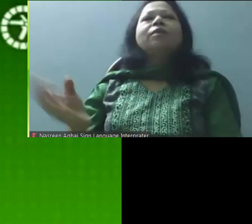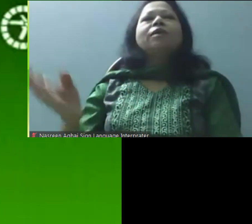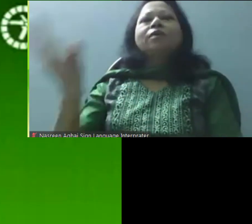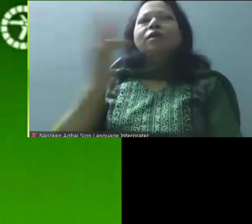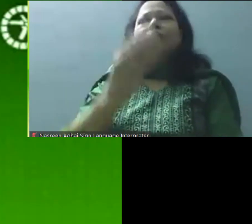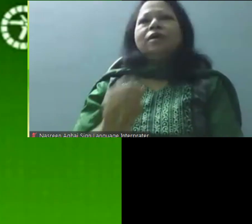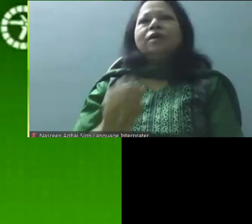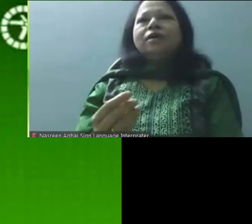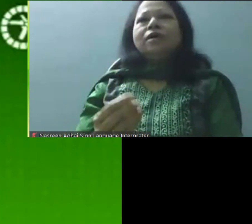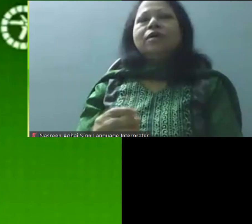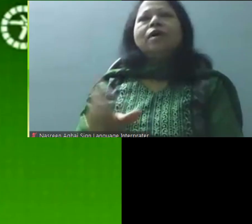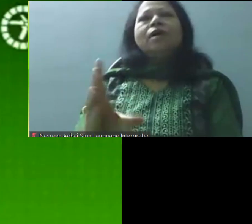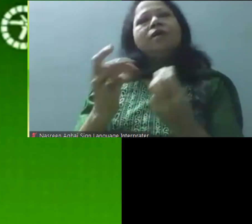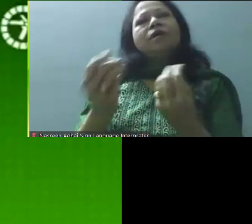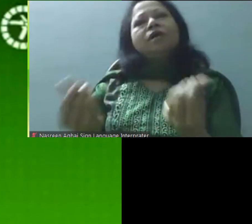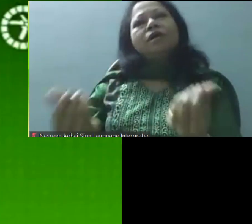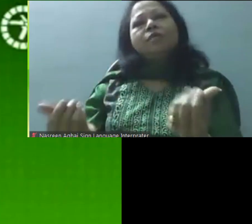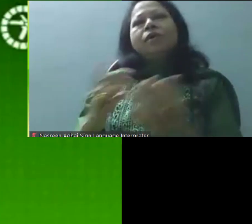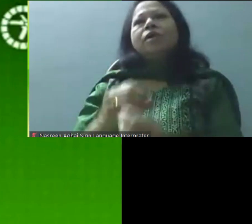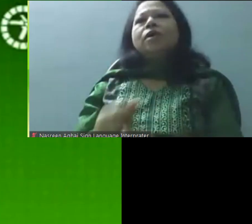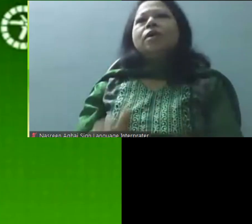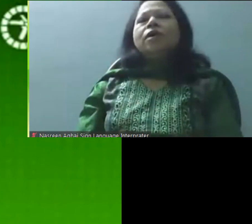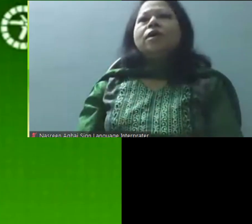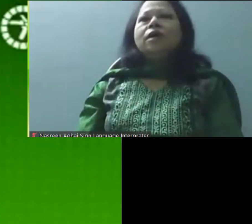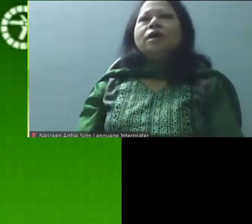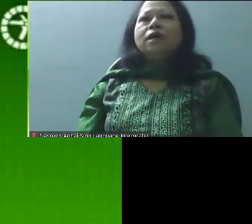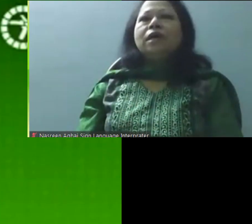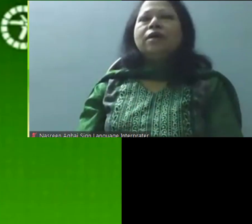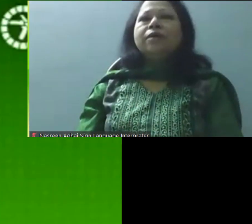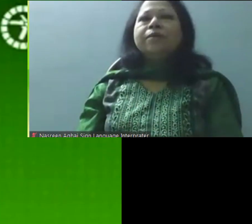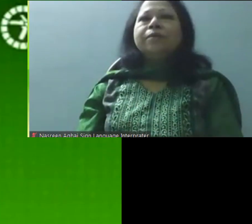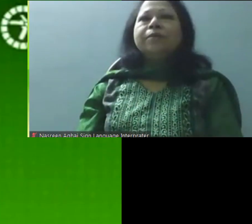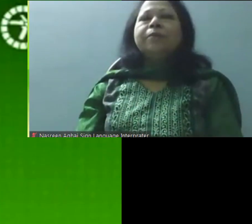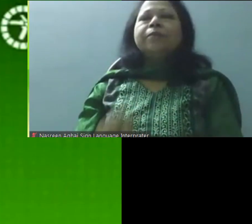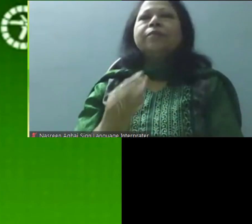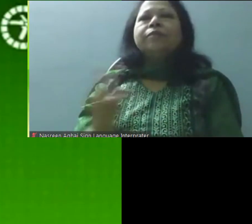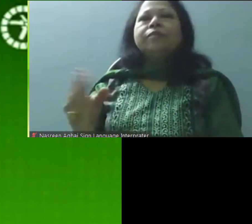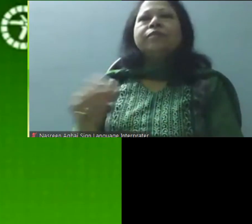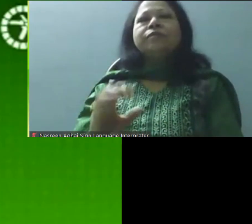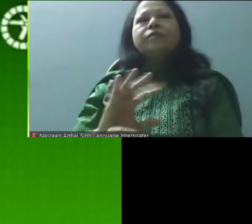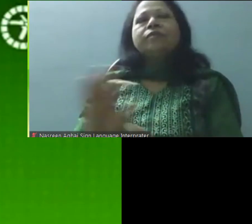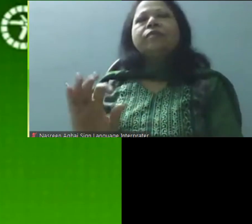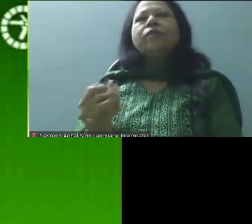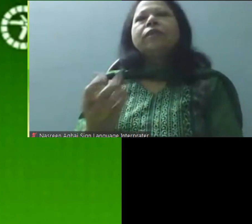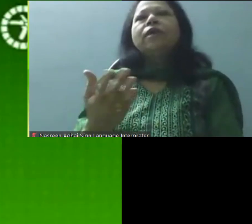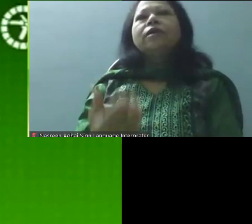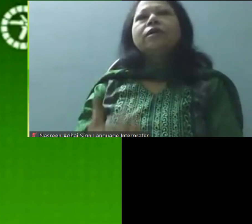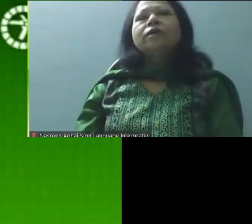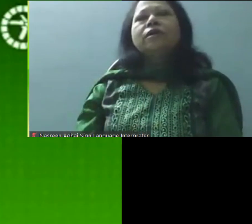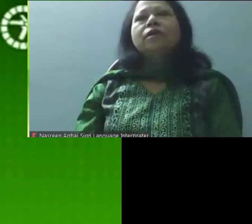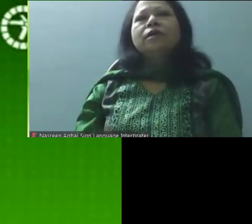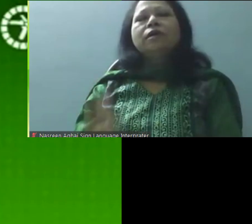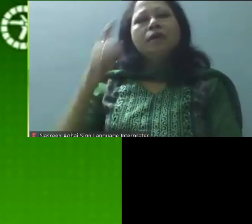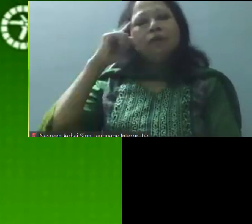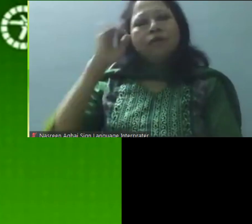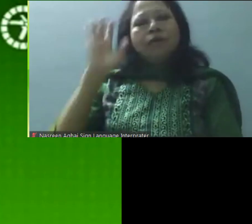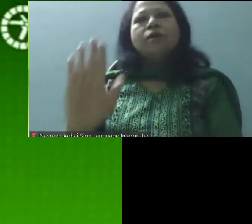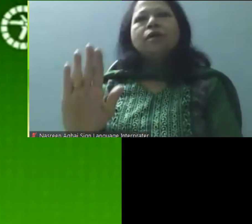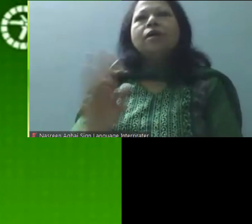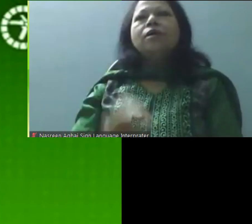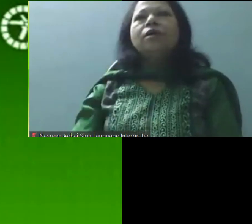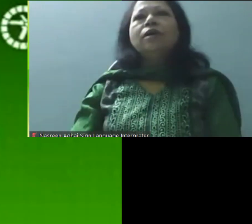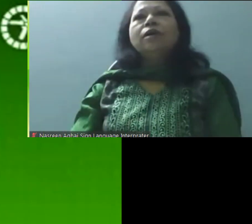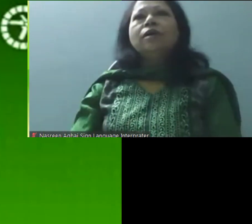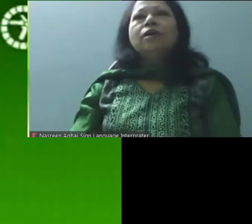since we're meant to finish now, and I'm sure other people should go for other things, we should probably close it there. I know, though, that you, Akbar, have